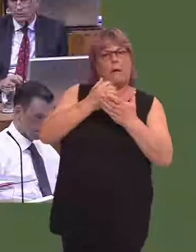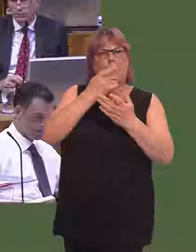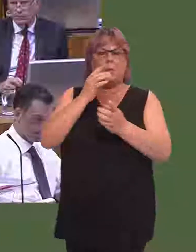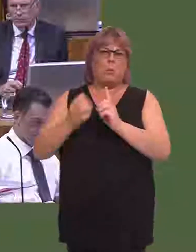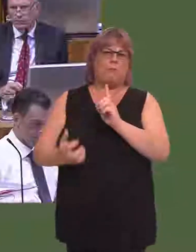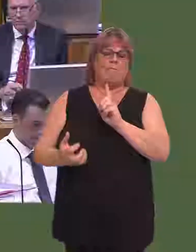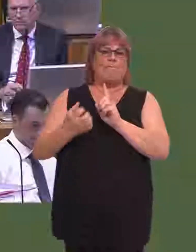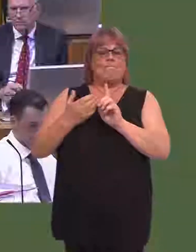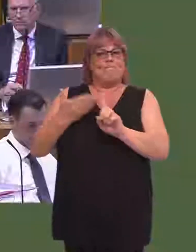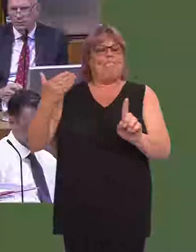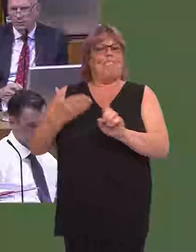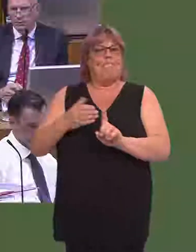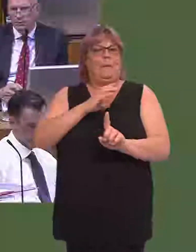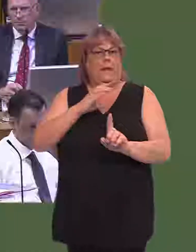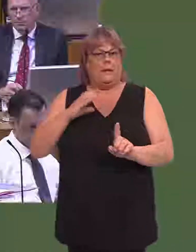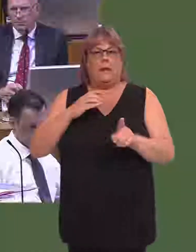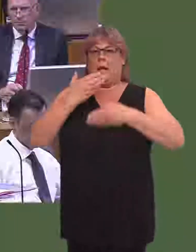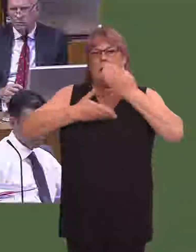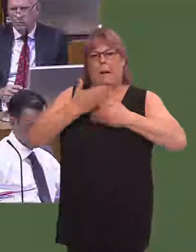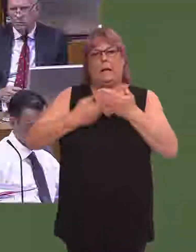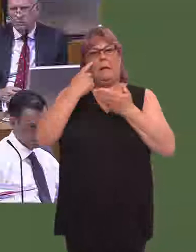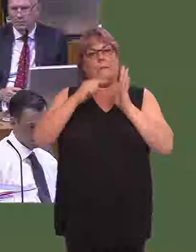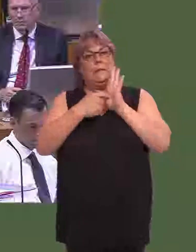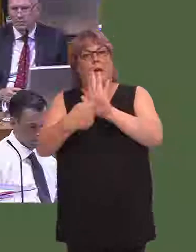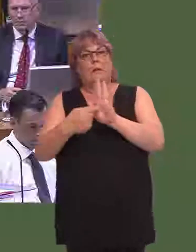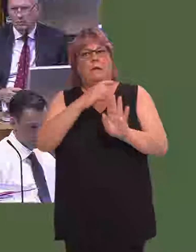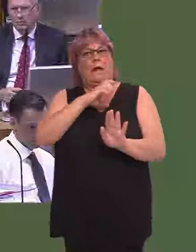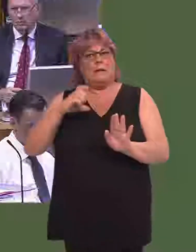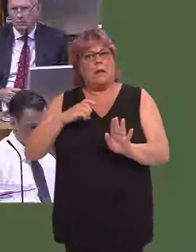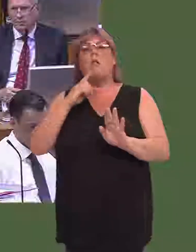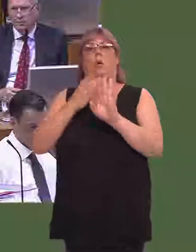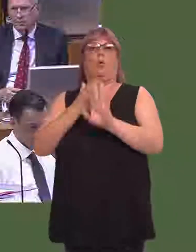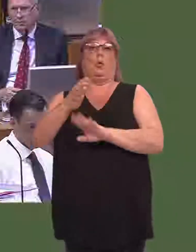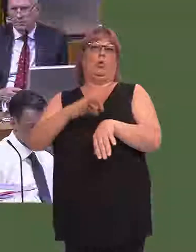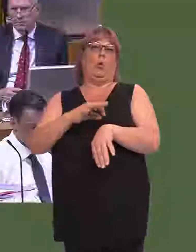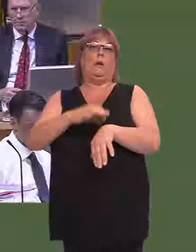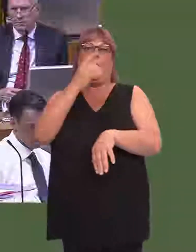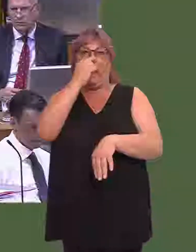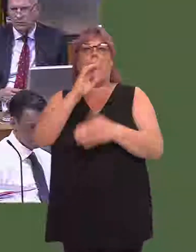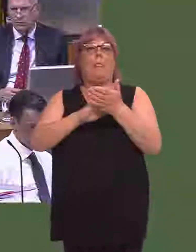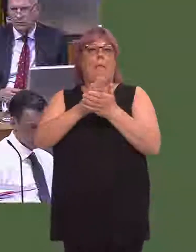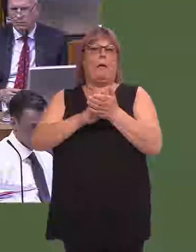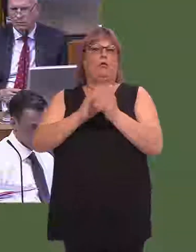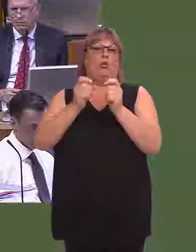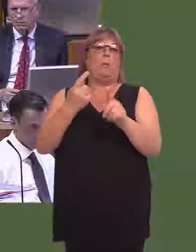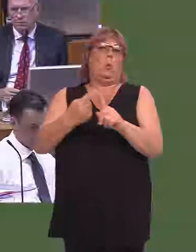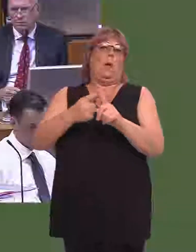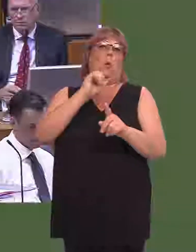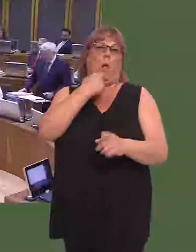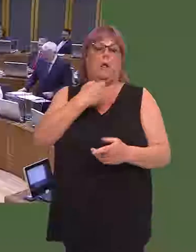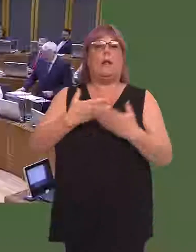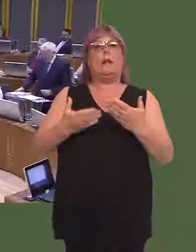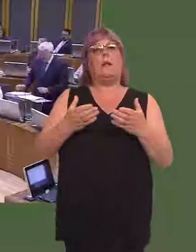people identifying cancer at an early stage themselves or what may be the symptoms of cancer so they can present. So then, of course, they can have a better outcome.